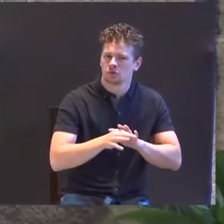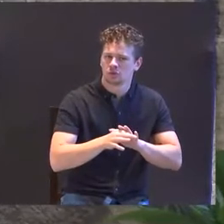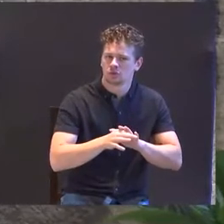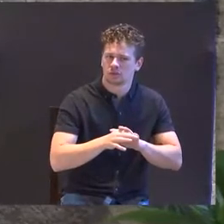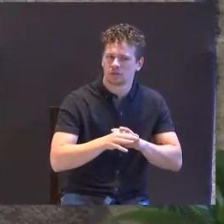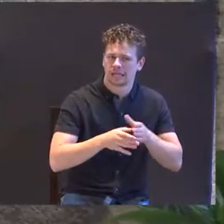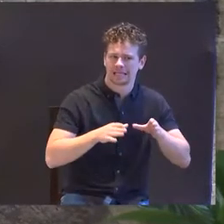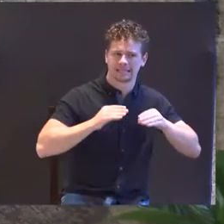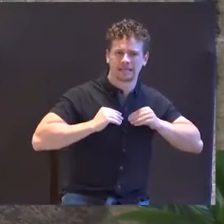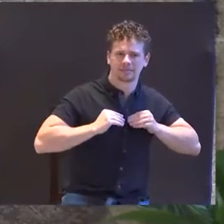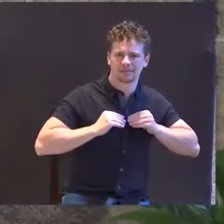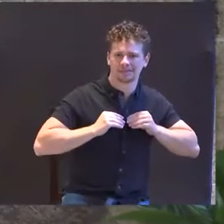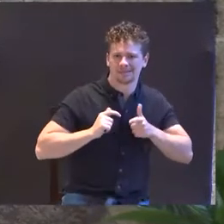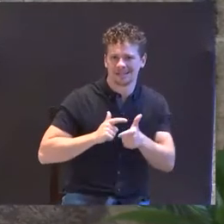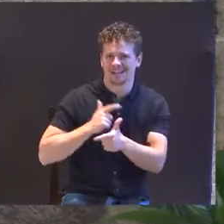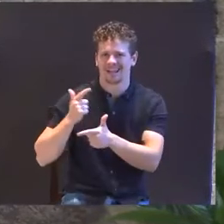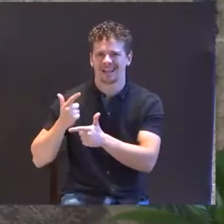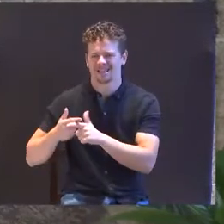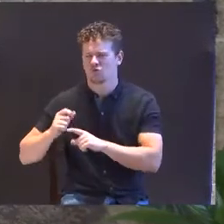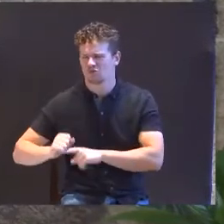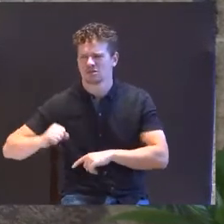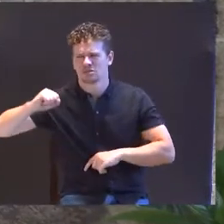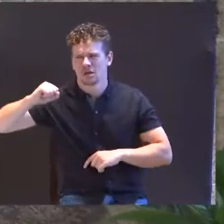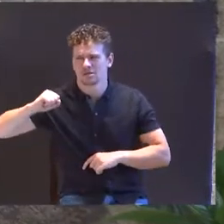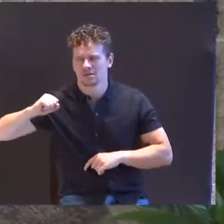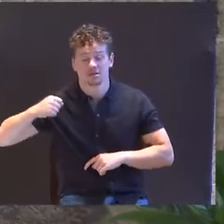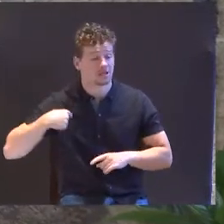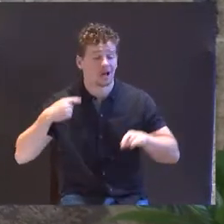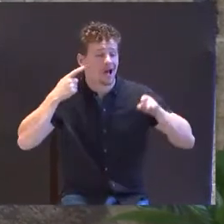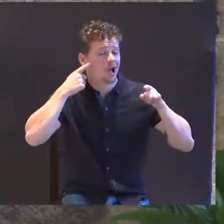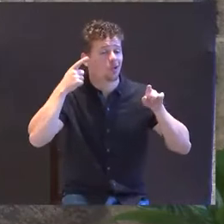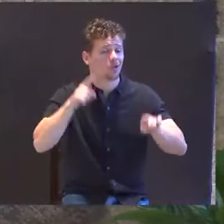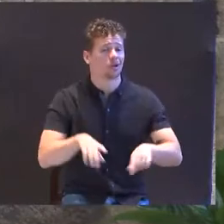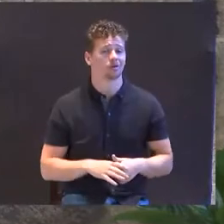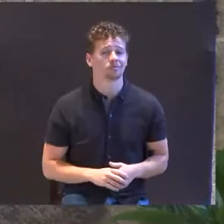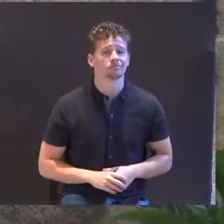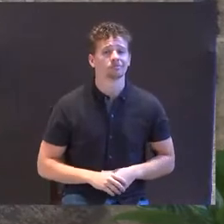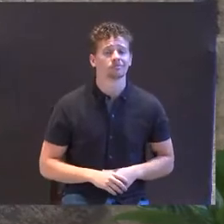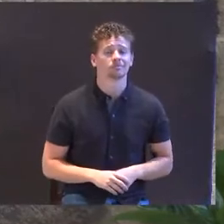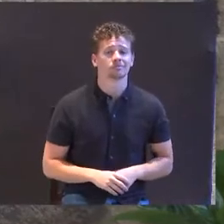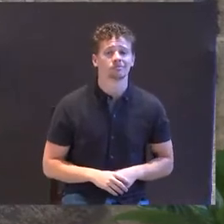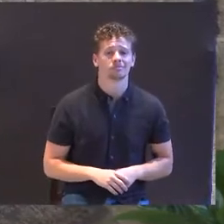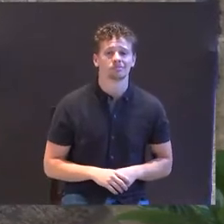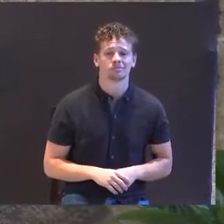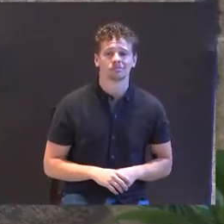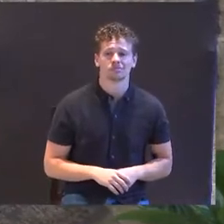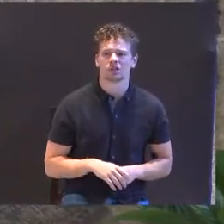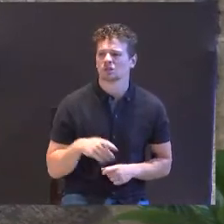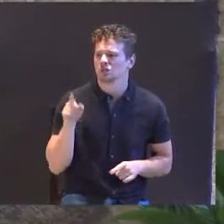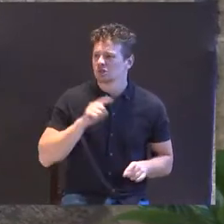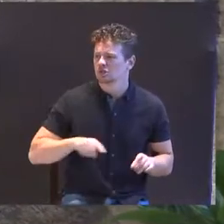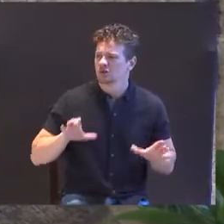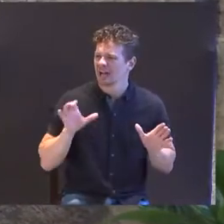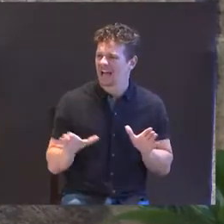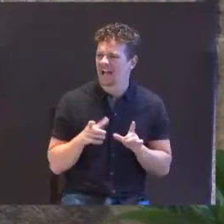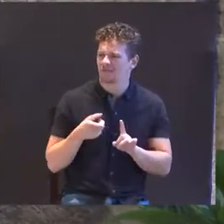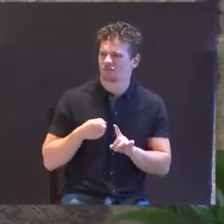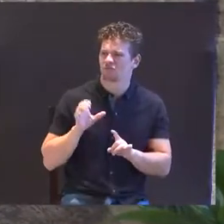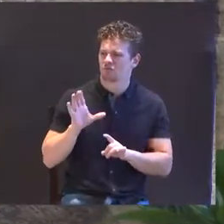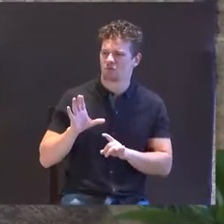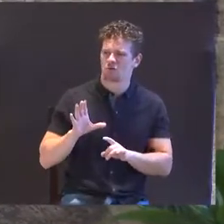to agree with that. In resistance, often, you just act out from your gut that clenched